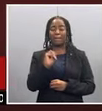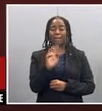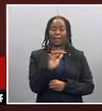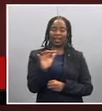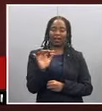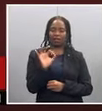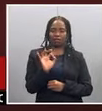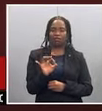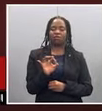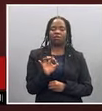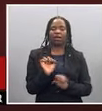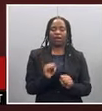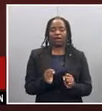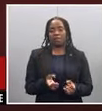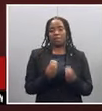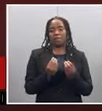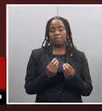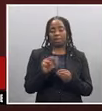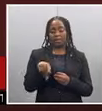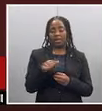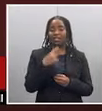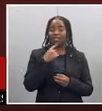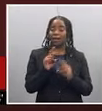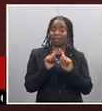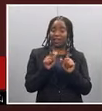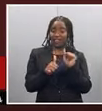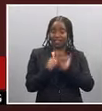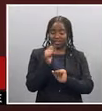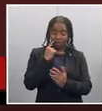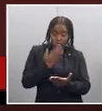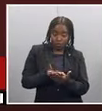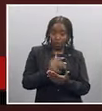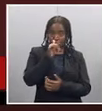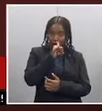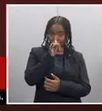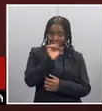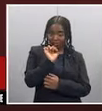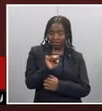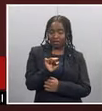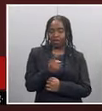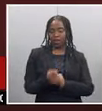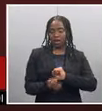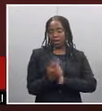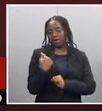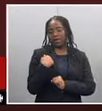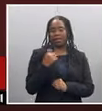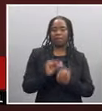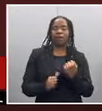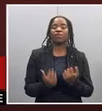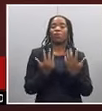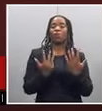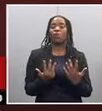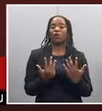rands in assets. That's if it can secure a successful criminal conviction in the Estina Dairy matter due